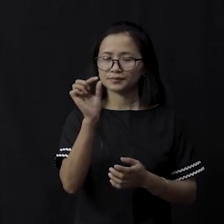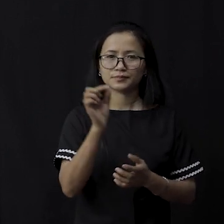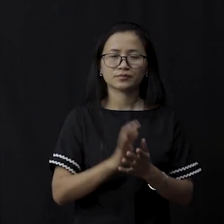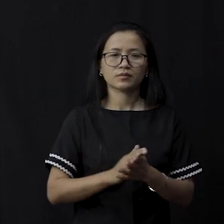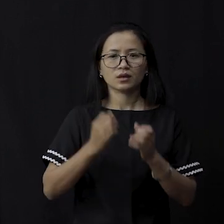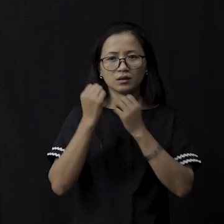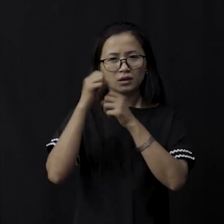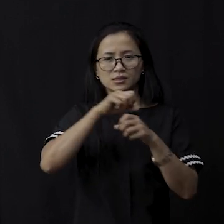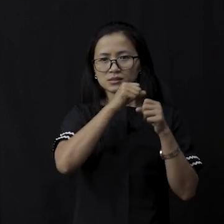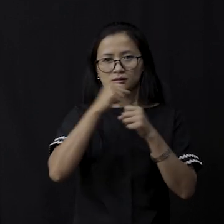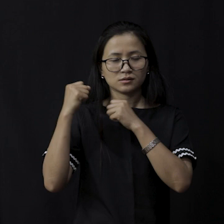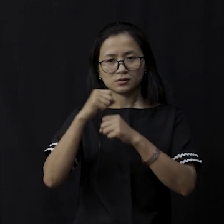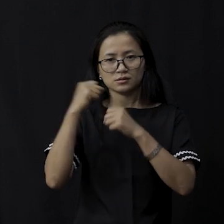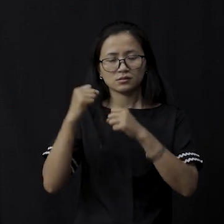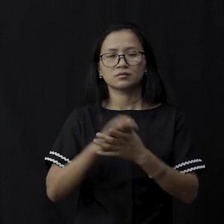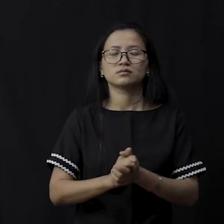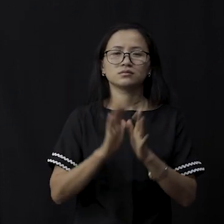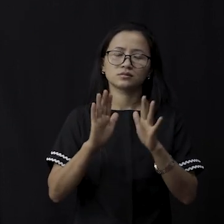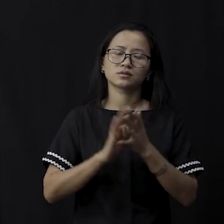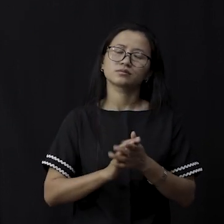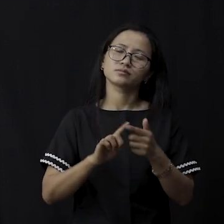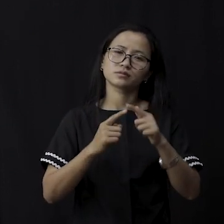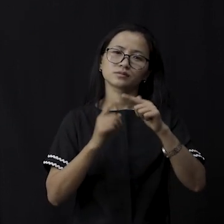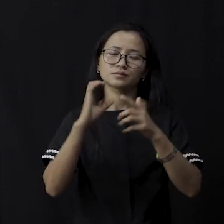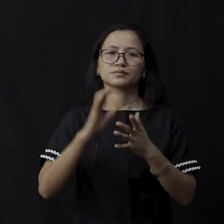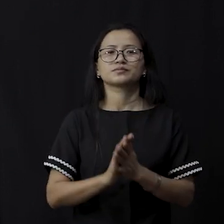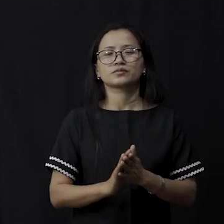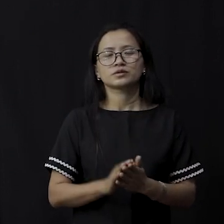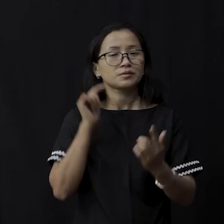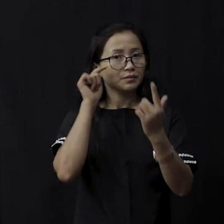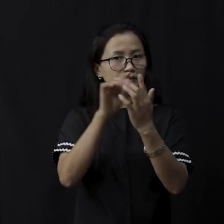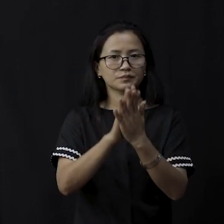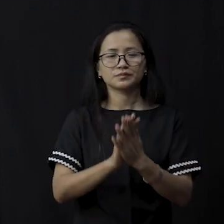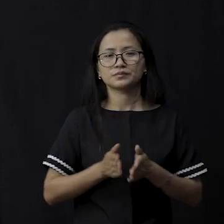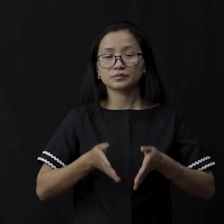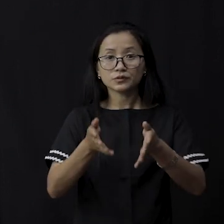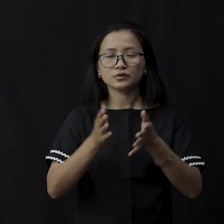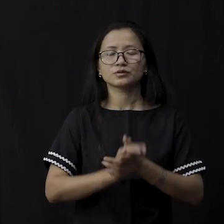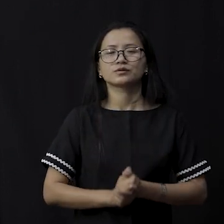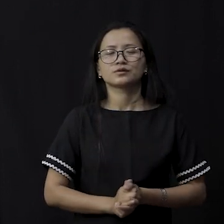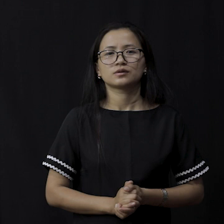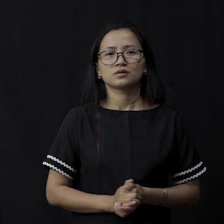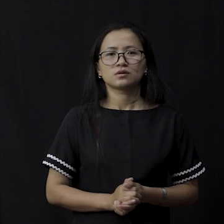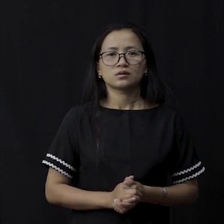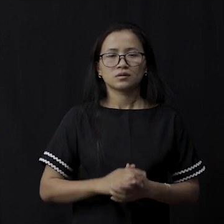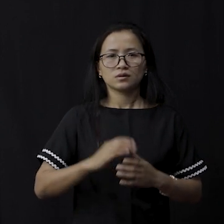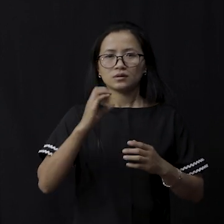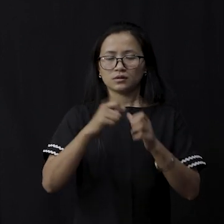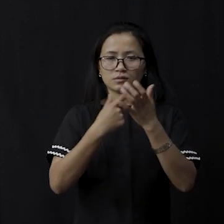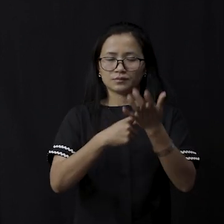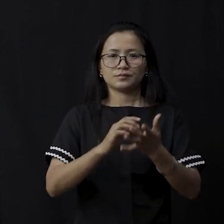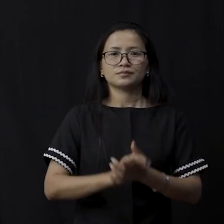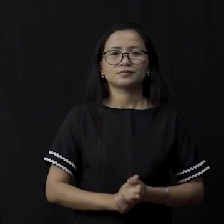cane, fruits, etc. So these are the main sources of carbohydrates, okay? The sources of